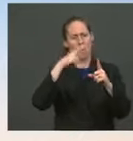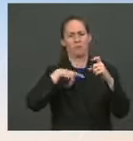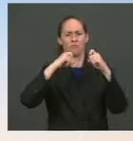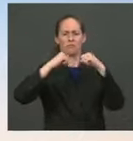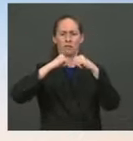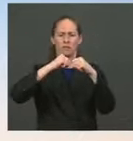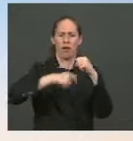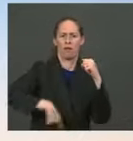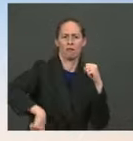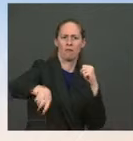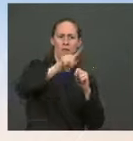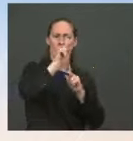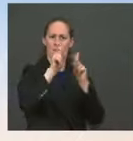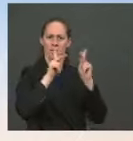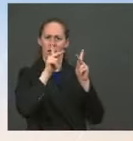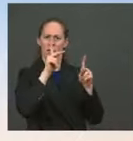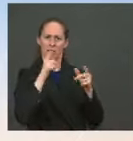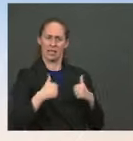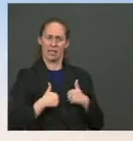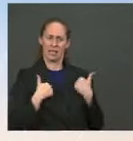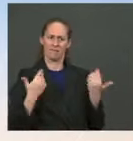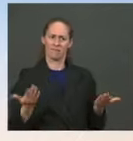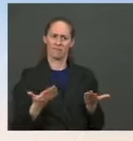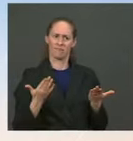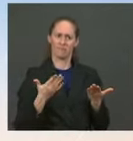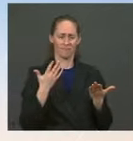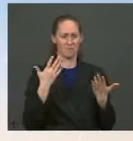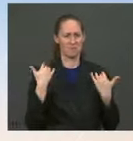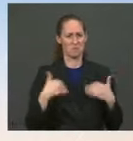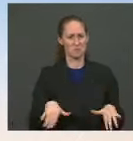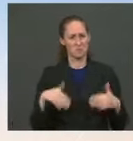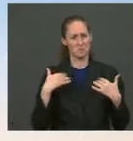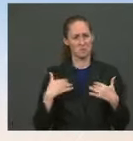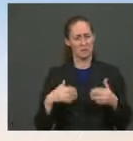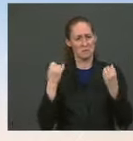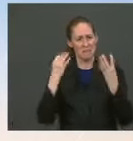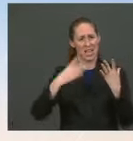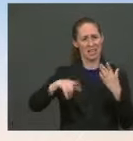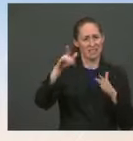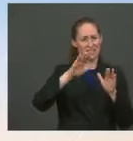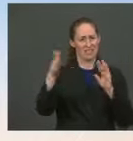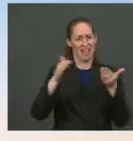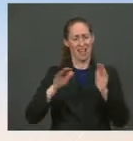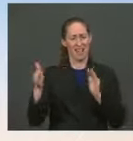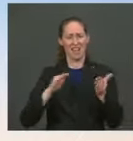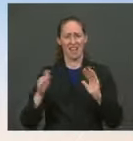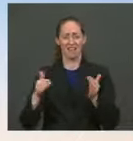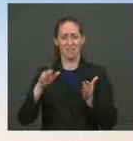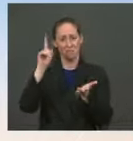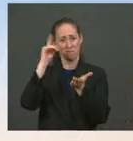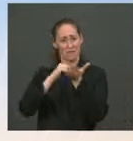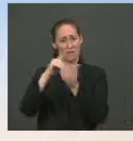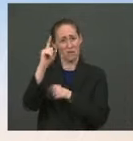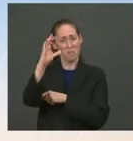killing approximately 1,100 Americans a day. This is an obligation that the Department of Labor has to protect